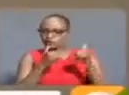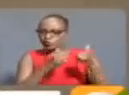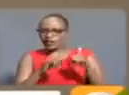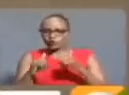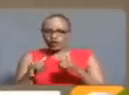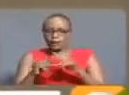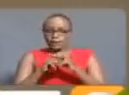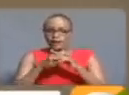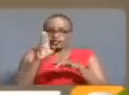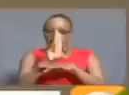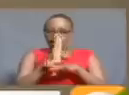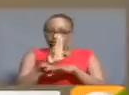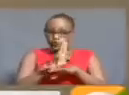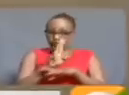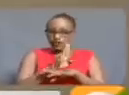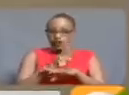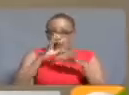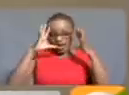I started using it and I